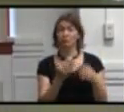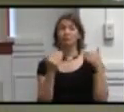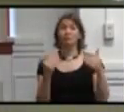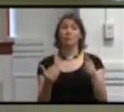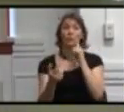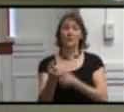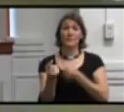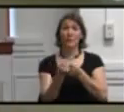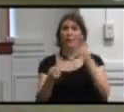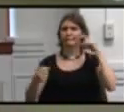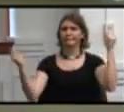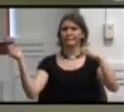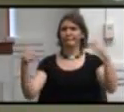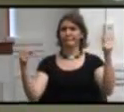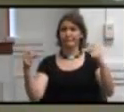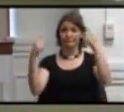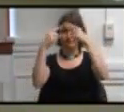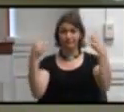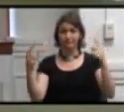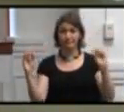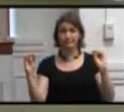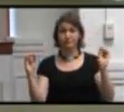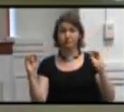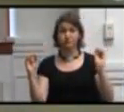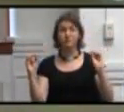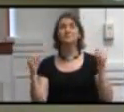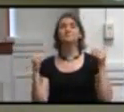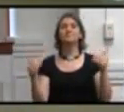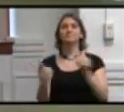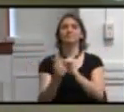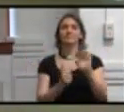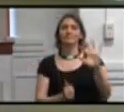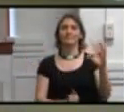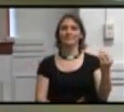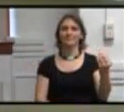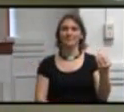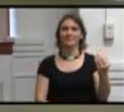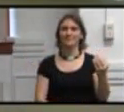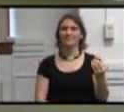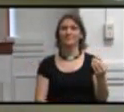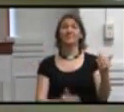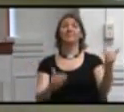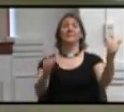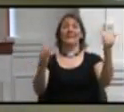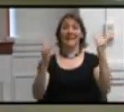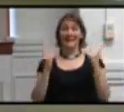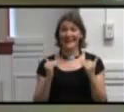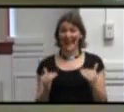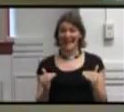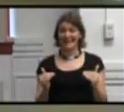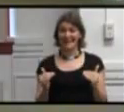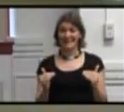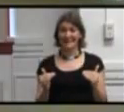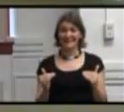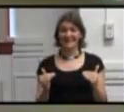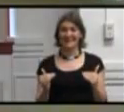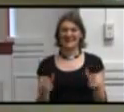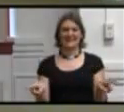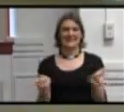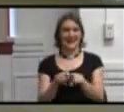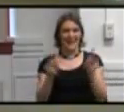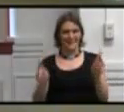all those in favor, please say aye. Aye. Aye. Anybody opposed or abstaining? That carries 5-0. And then the next item on the Water and